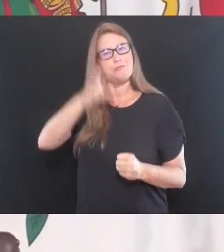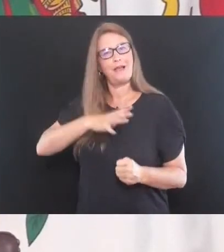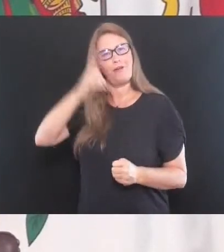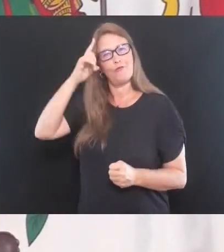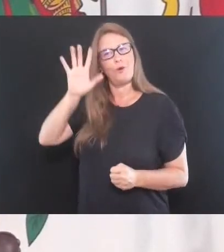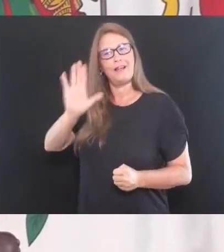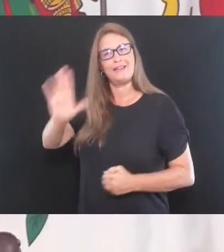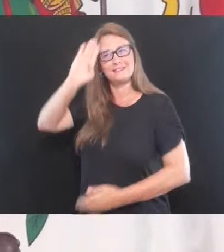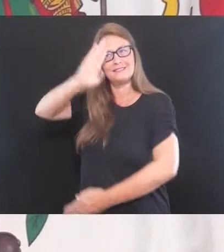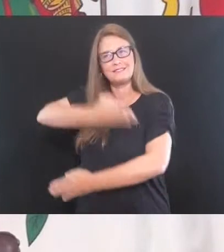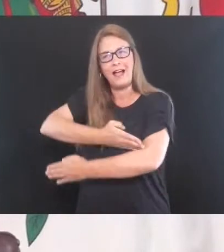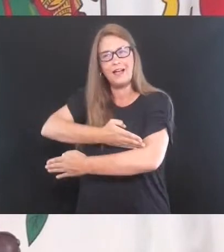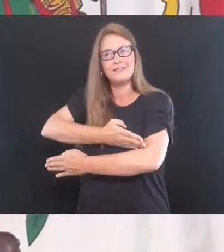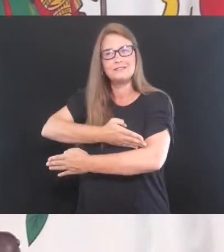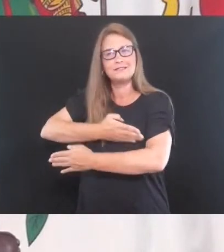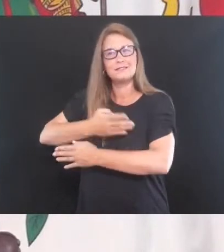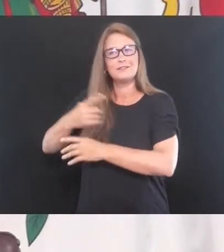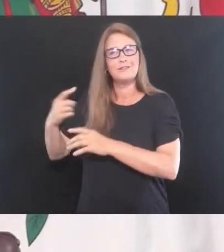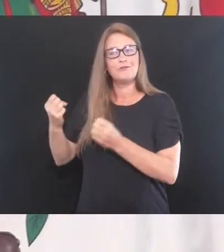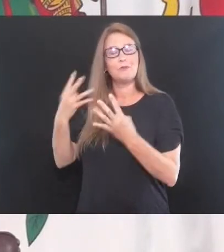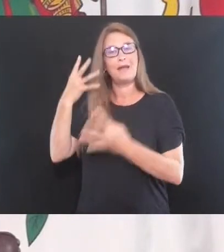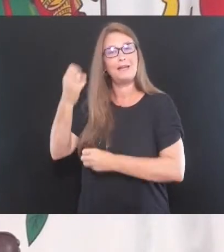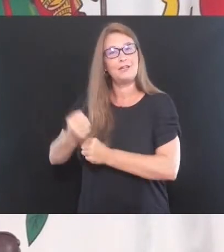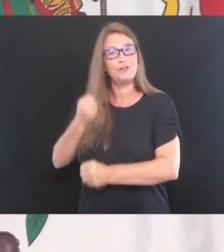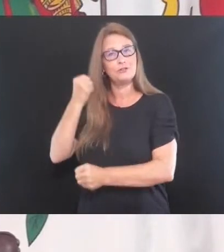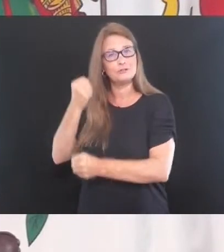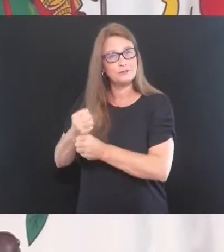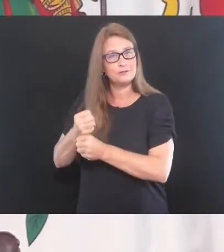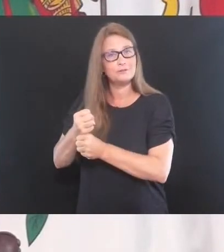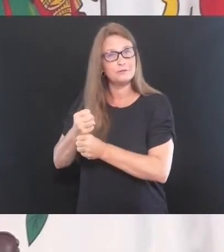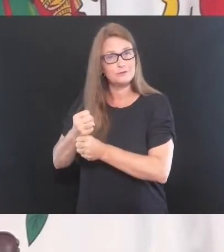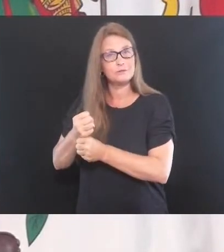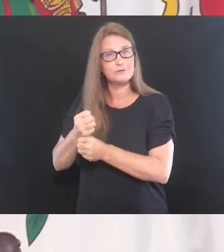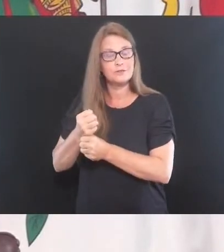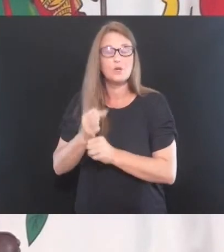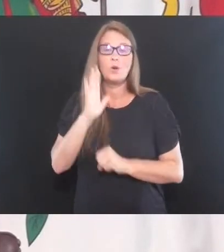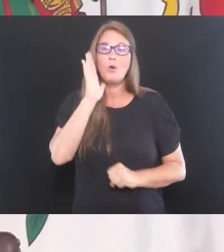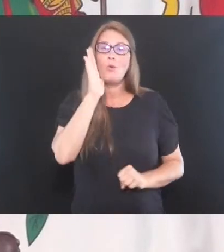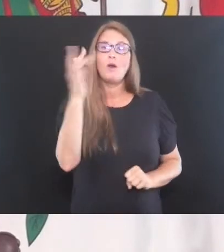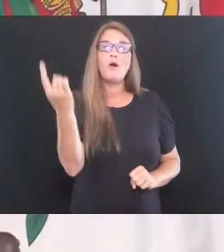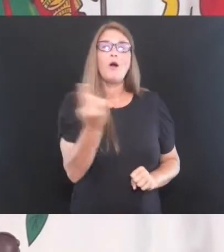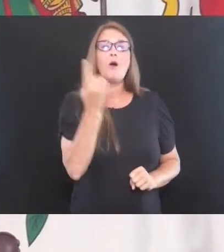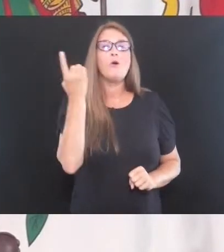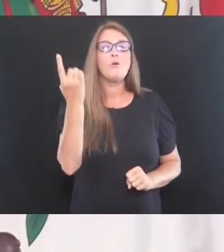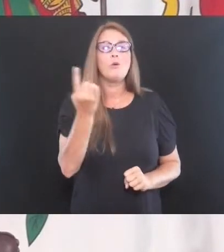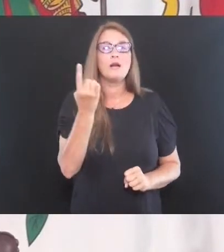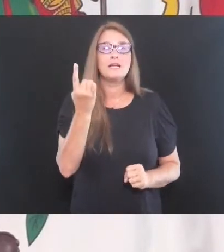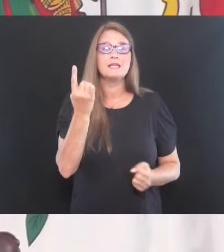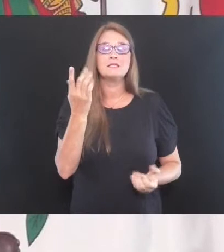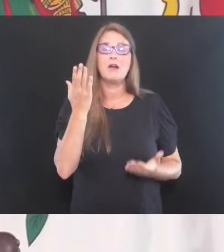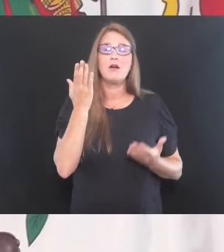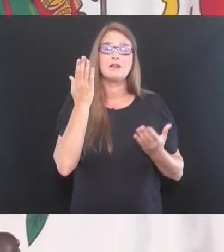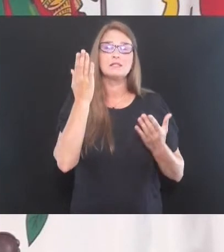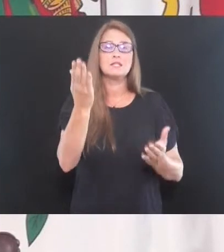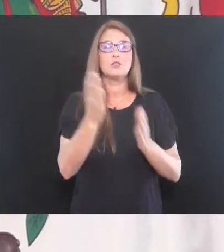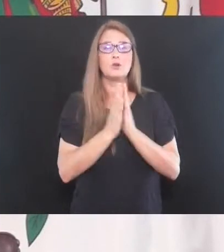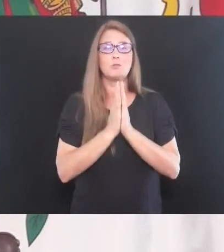long decades and decades to come. And we're going to always continue to offer up those prayers.